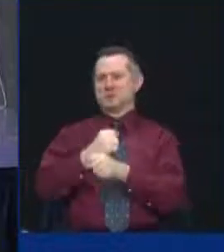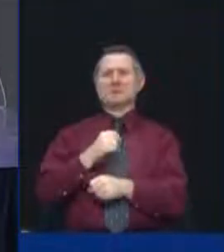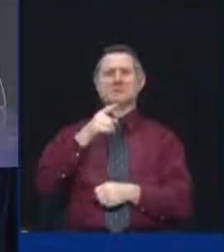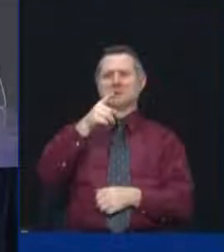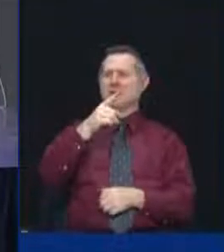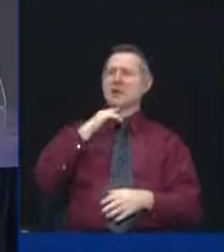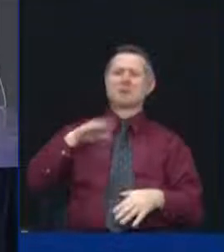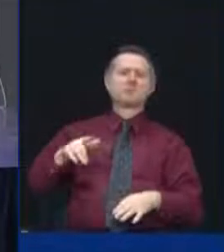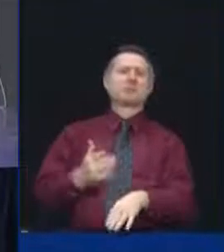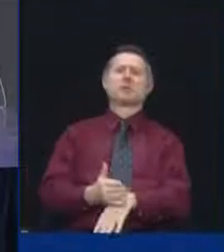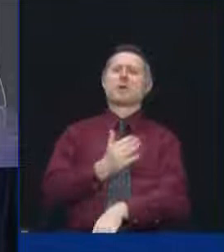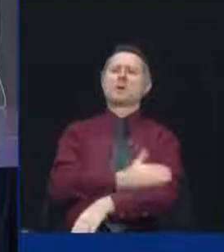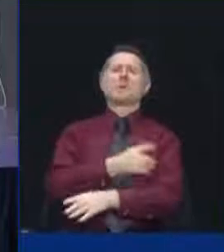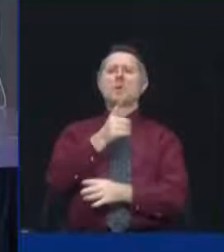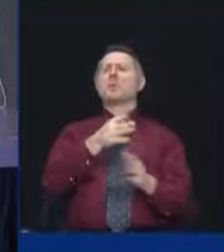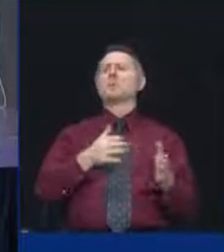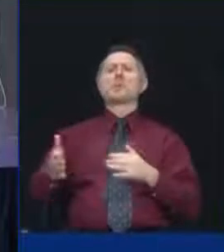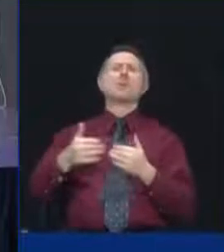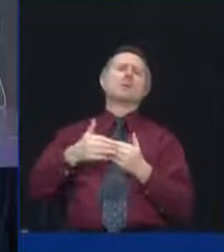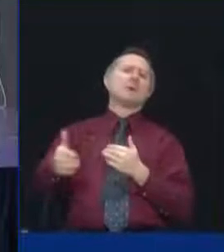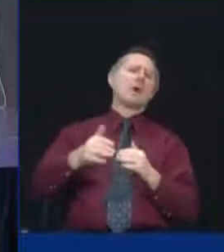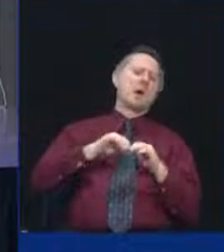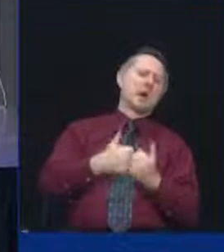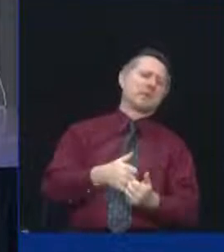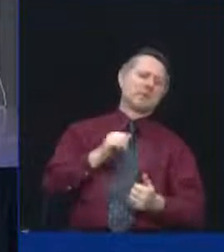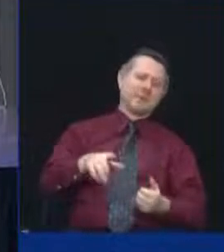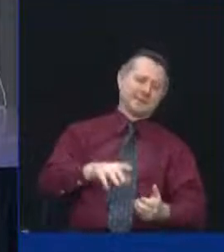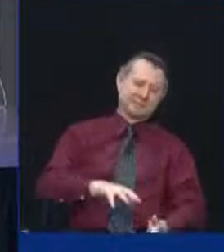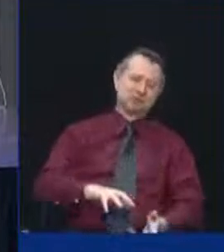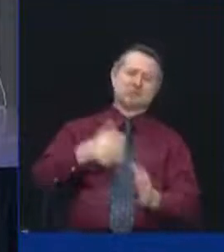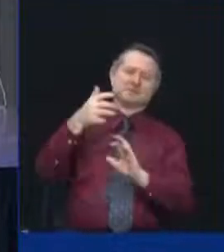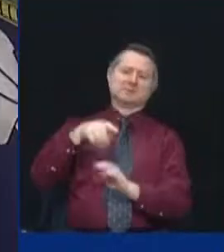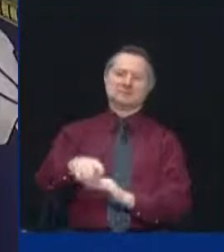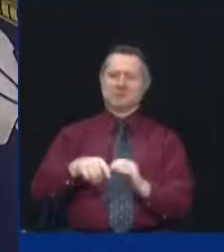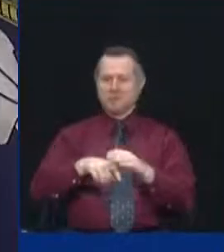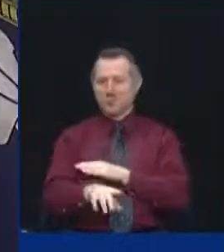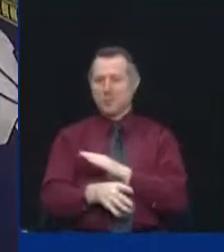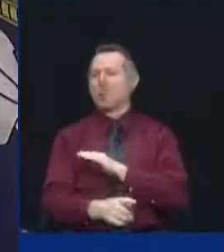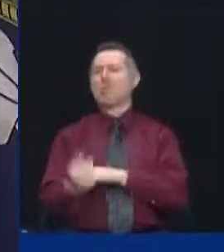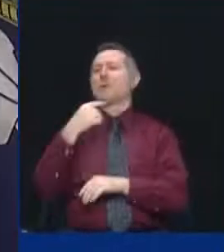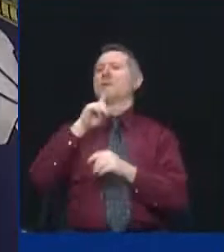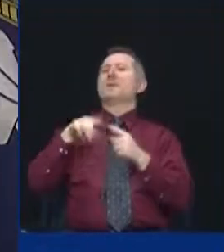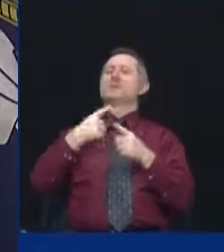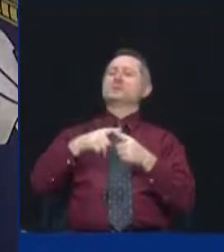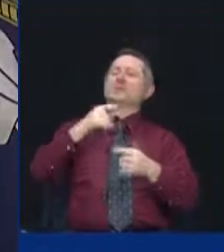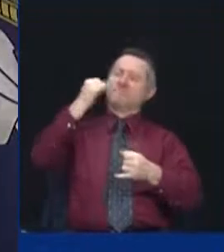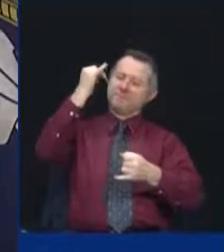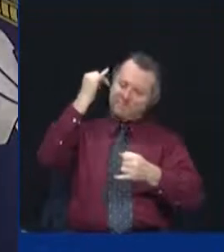plan going forward to help this crisis? And back to the subway question, when was the last time you rode?